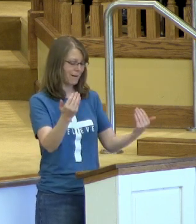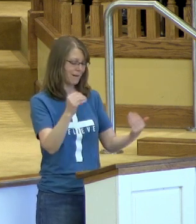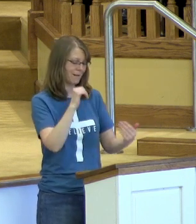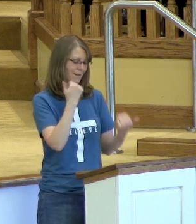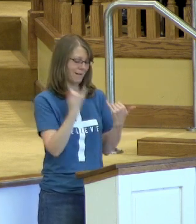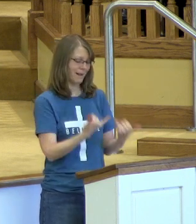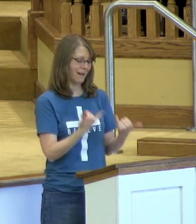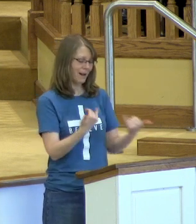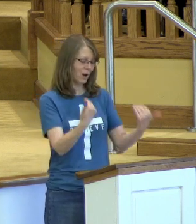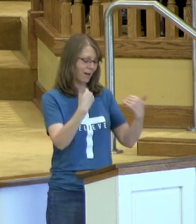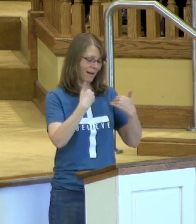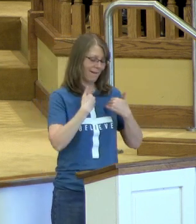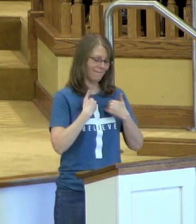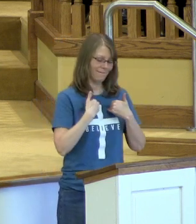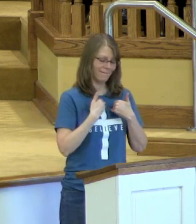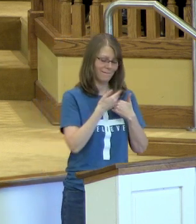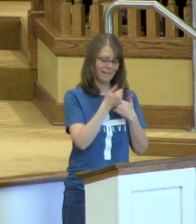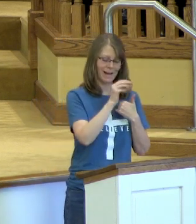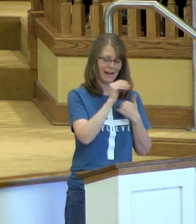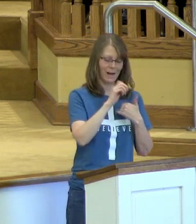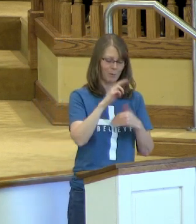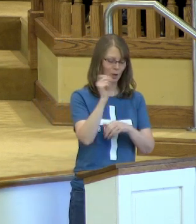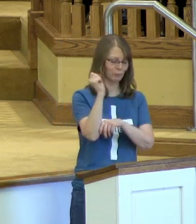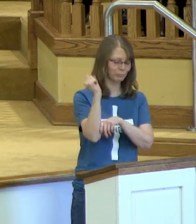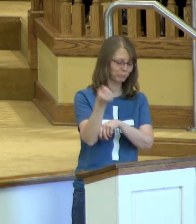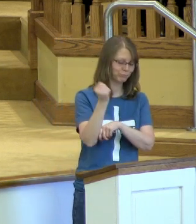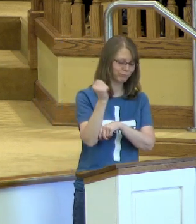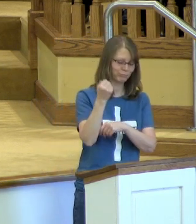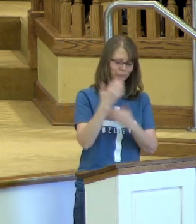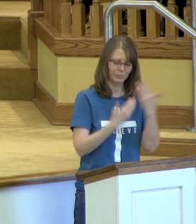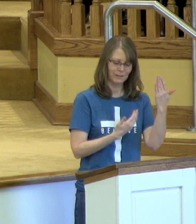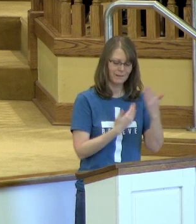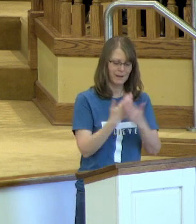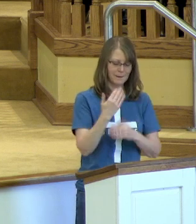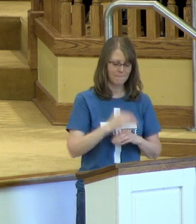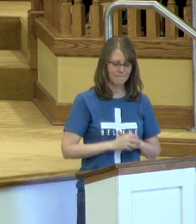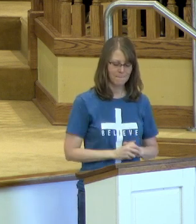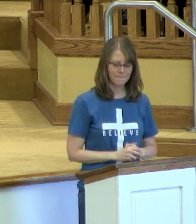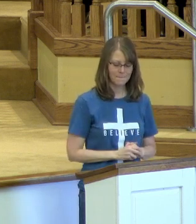now have a hammer in his hands?